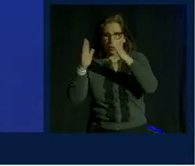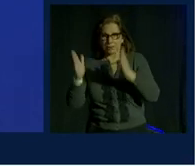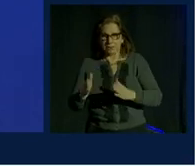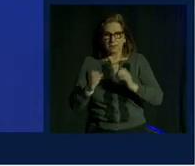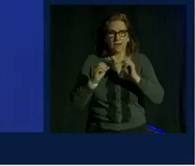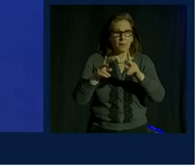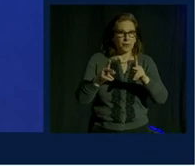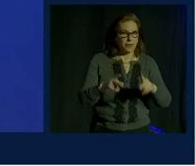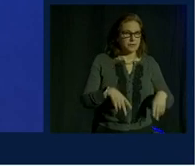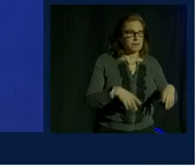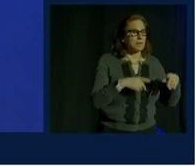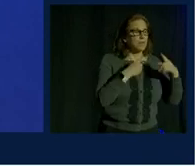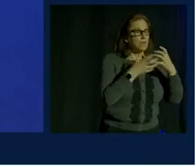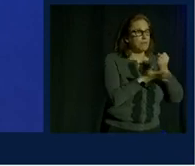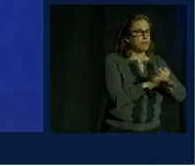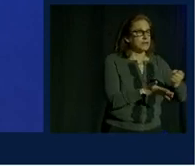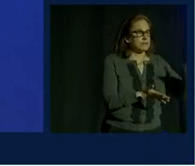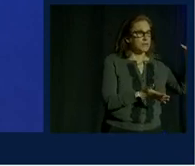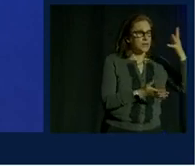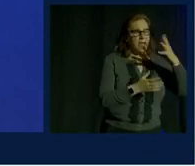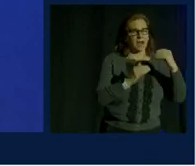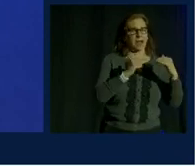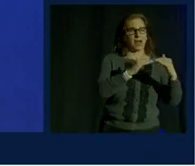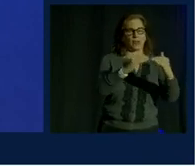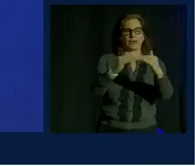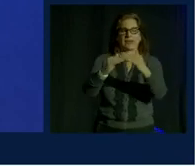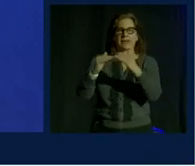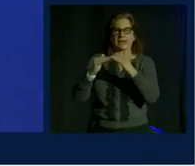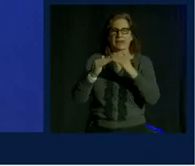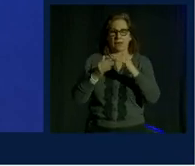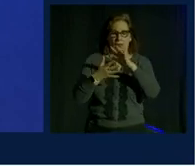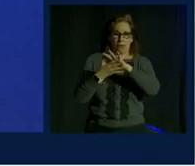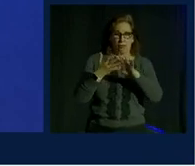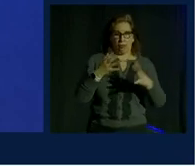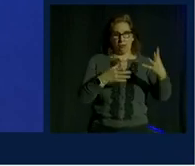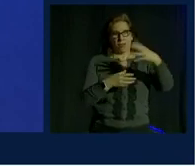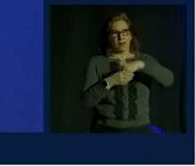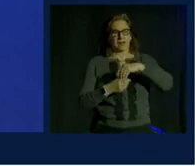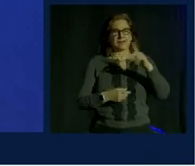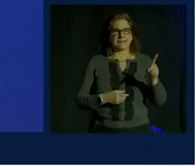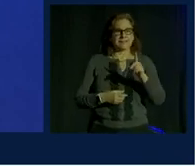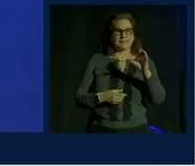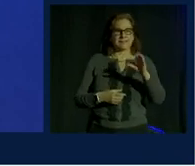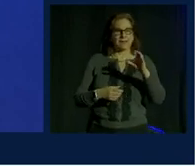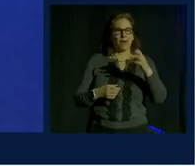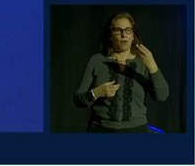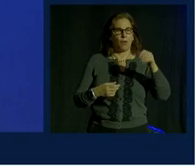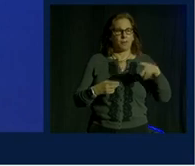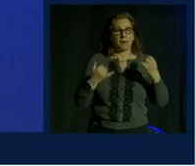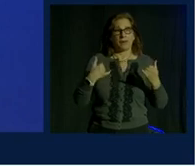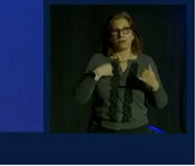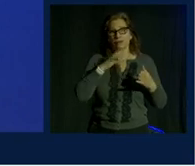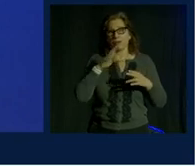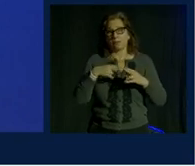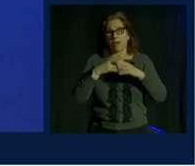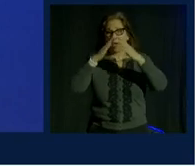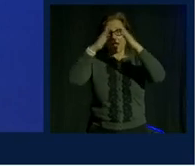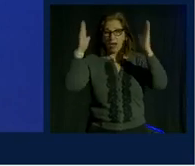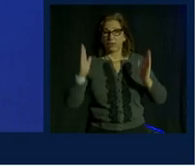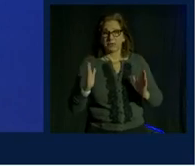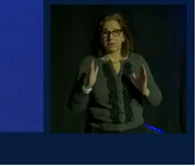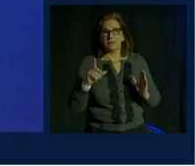equity. Our first theme, housing. In 2019, Mayor Bowser set the bold goal of